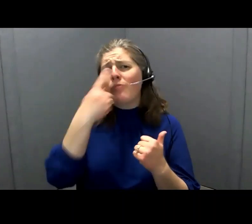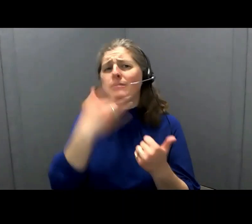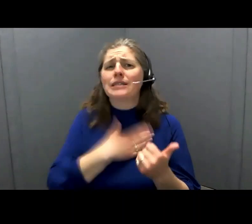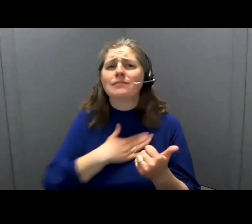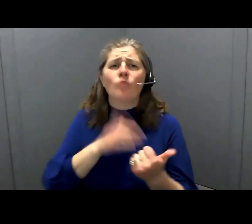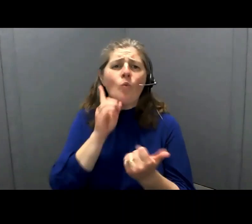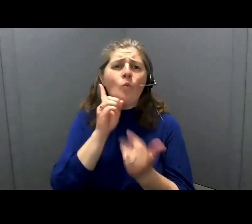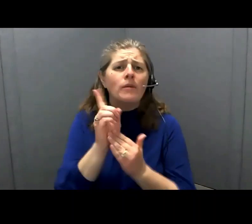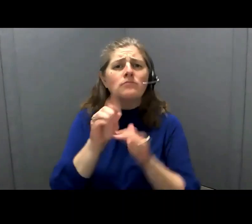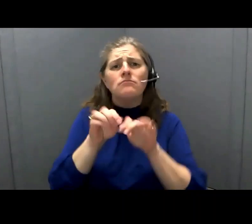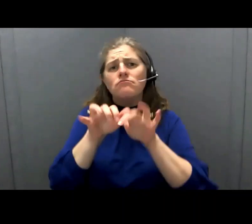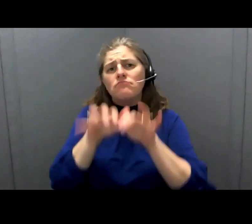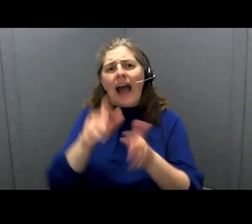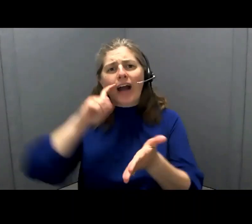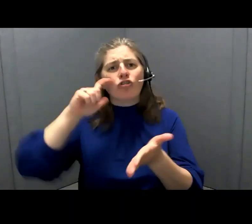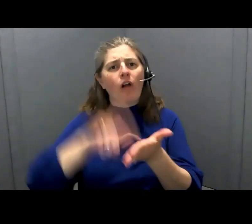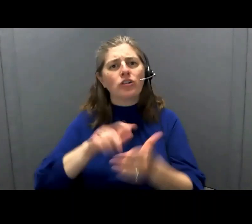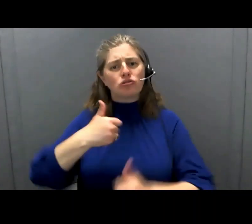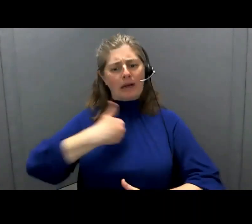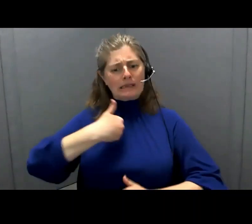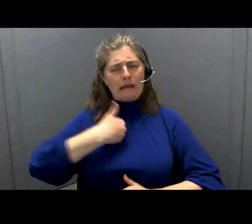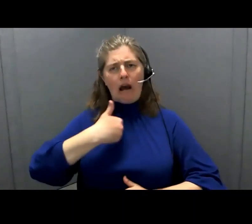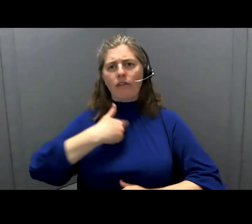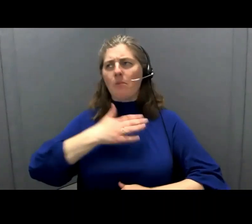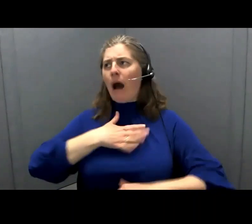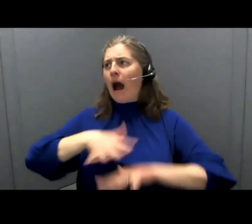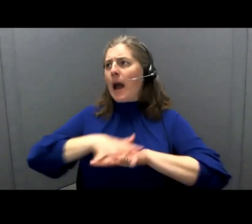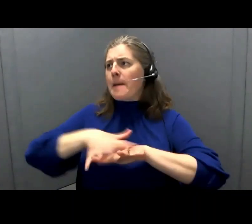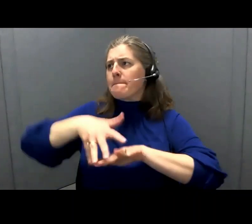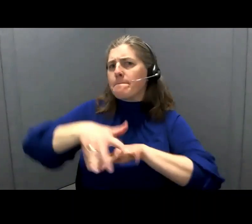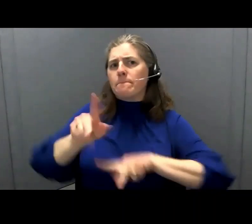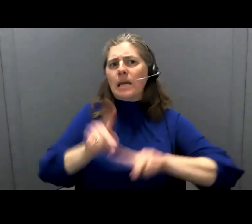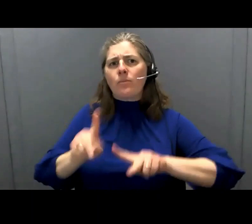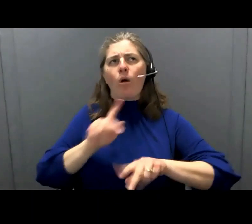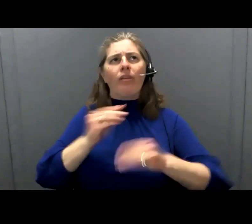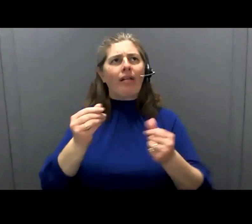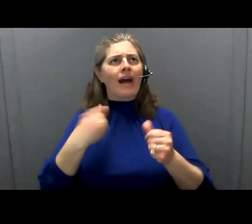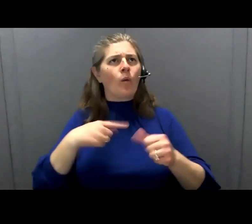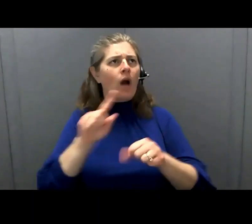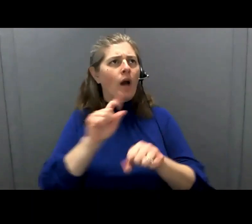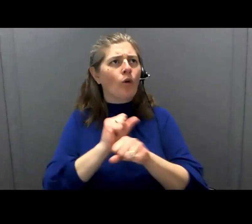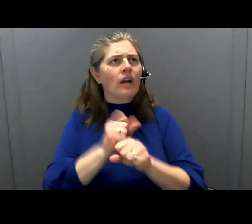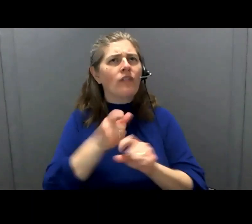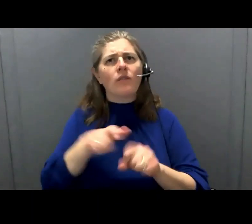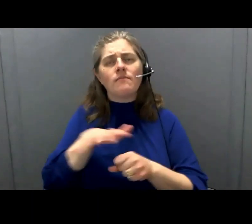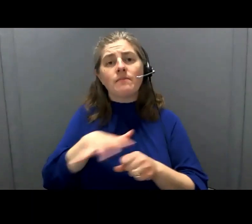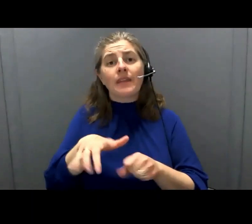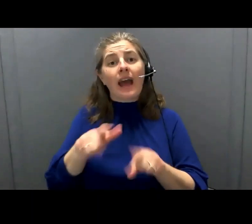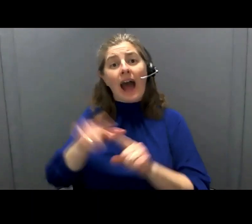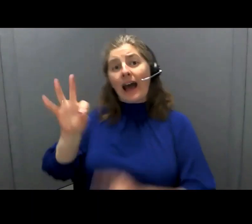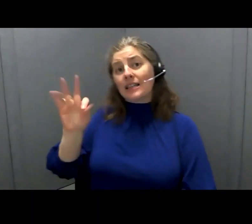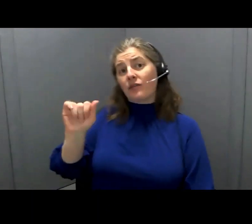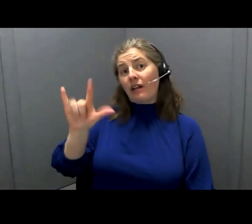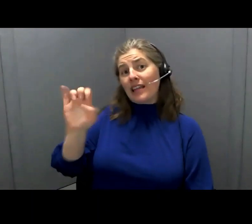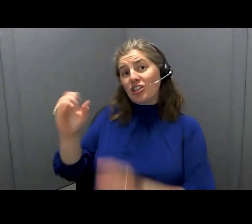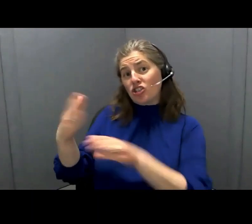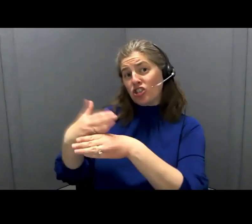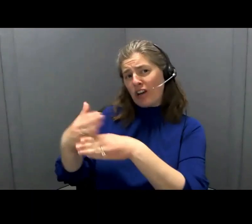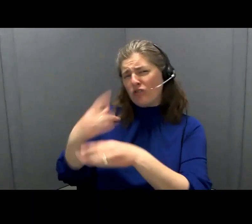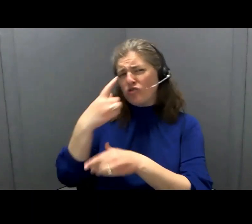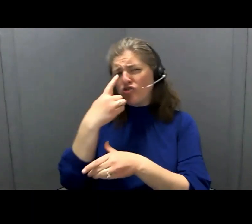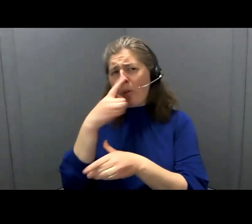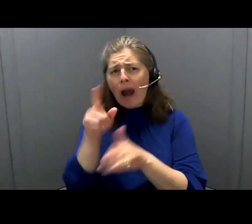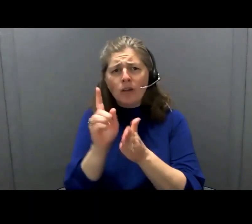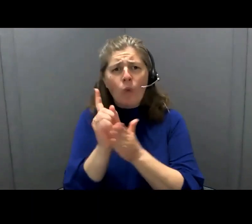moment to acknowledge yourselves and your people in your land where you're working from. And so, as Felice shared earlier, if you want to just take